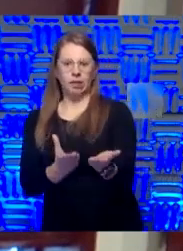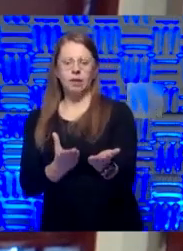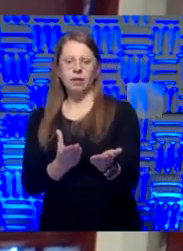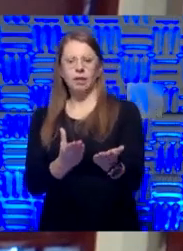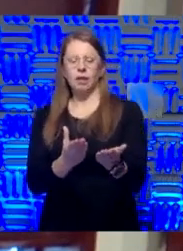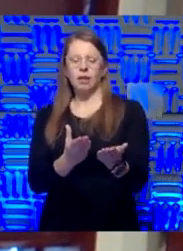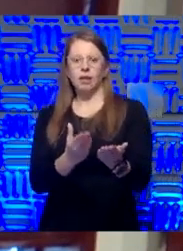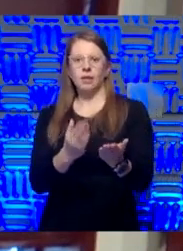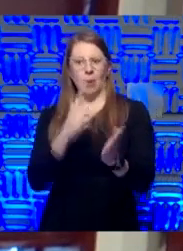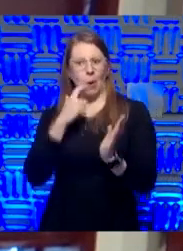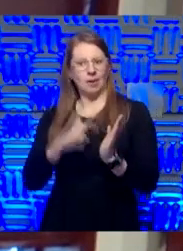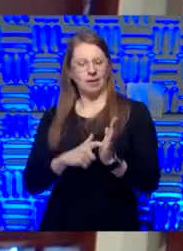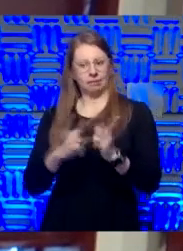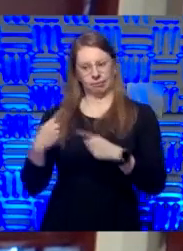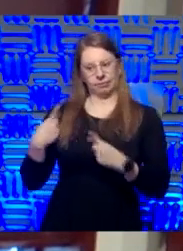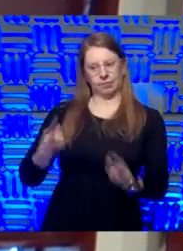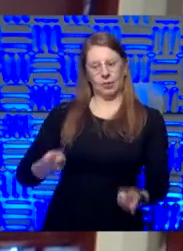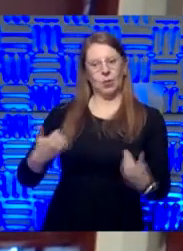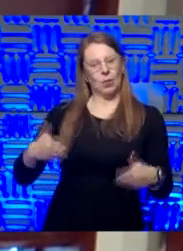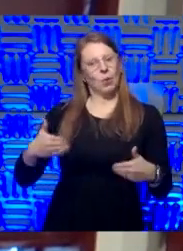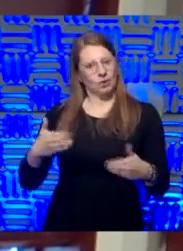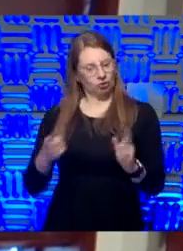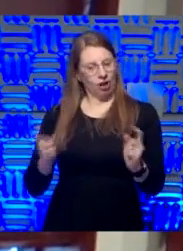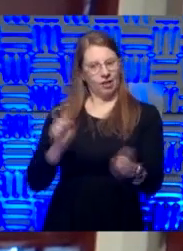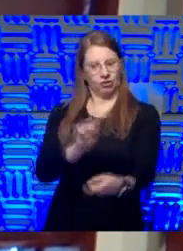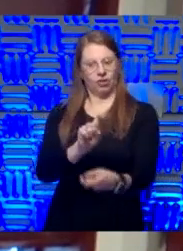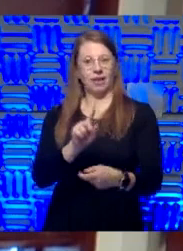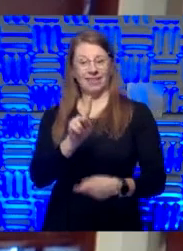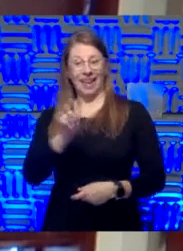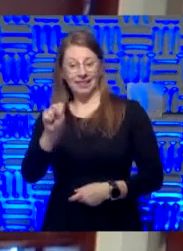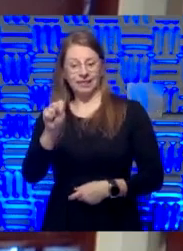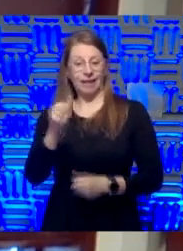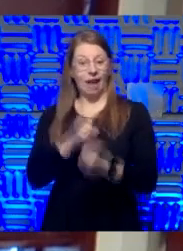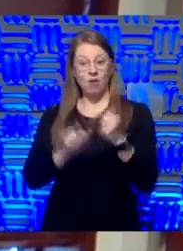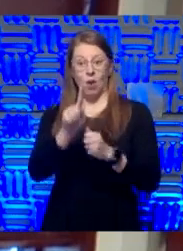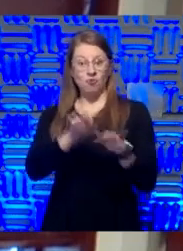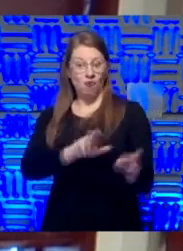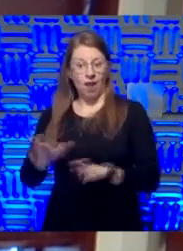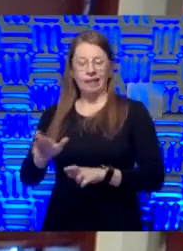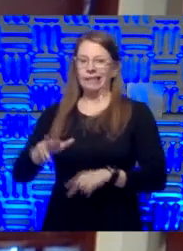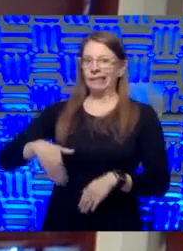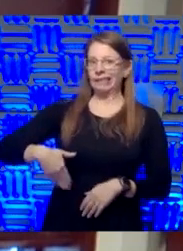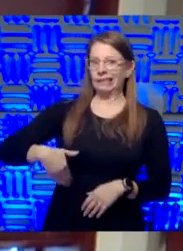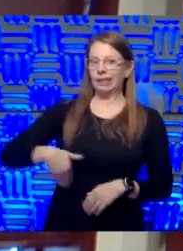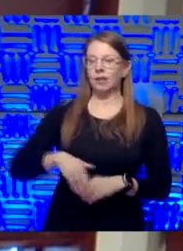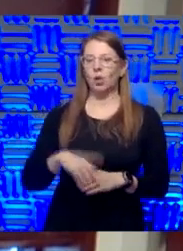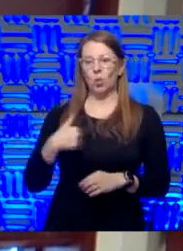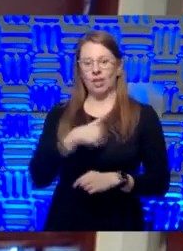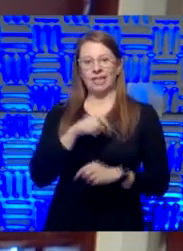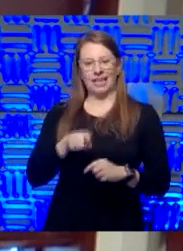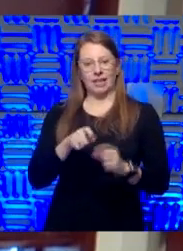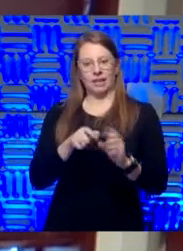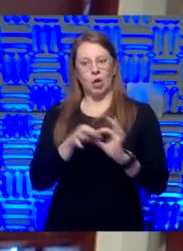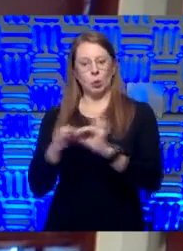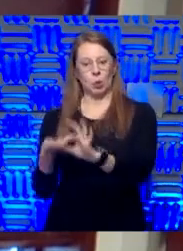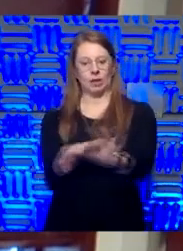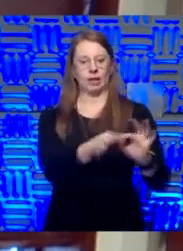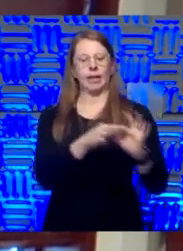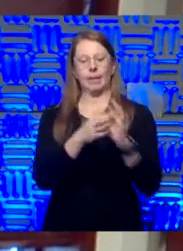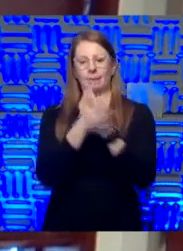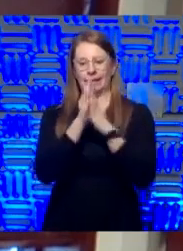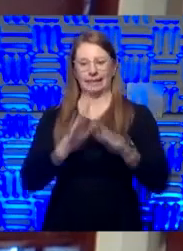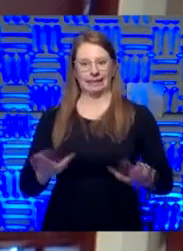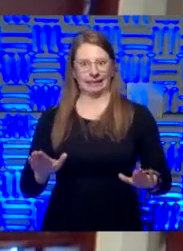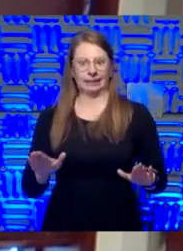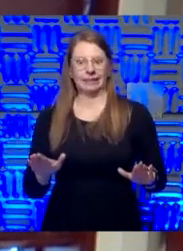years, as we know that not every part of the state of Kansas is ready, yet we needed to have a unity piece that would allow for a